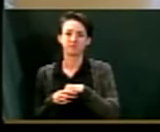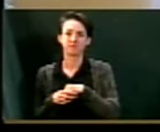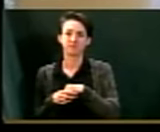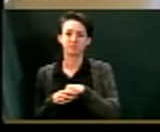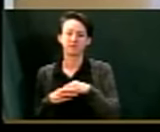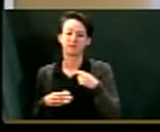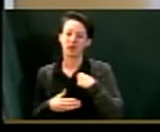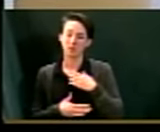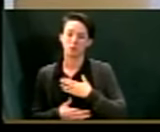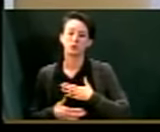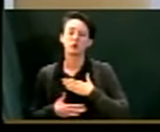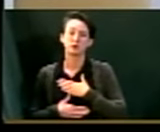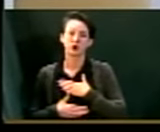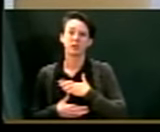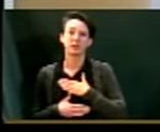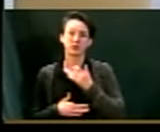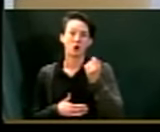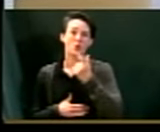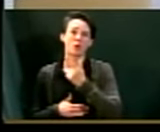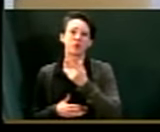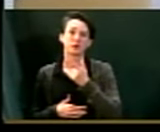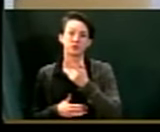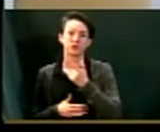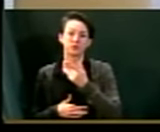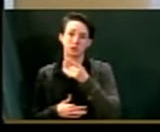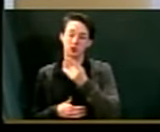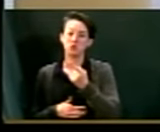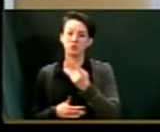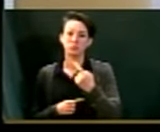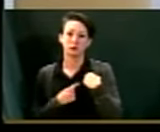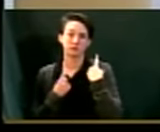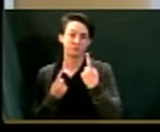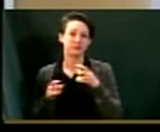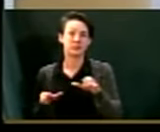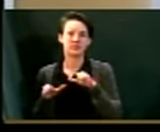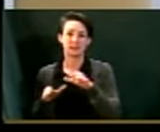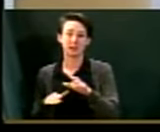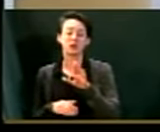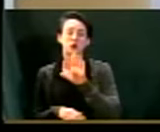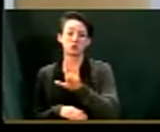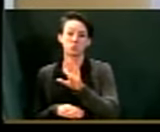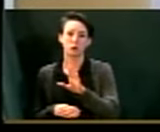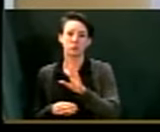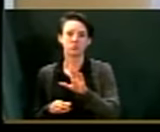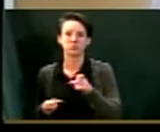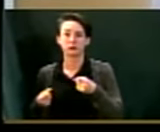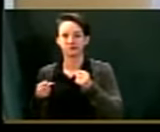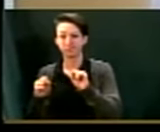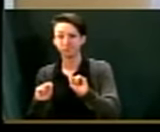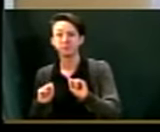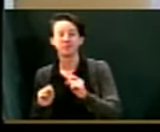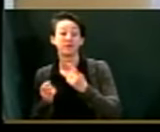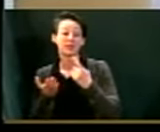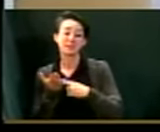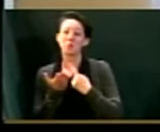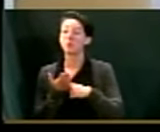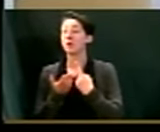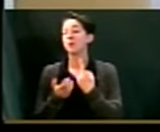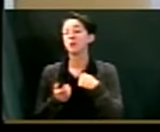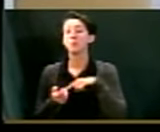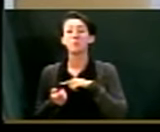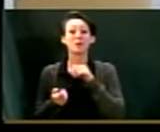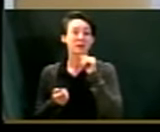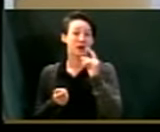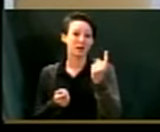and I appreciate all that, you know, that you have done, all your contributions. Sometimes we've not always agreed on things,